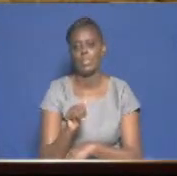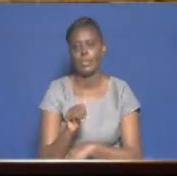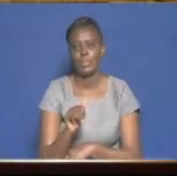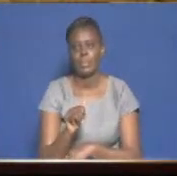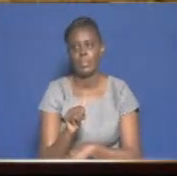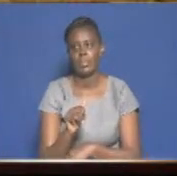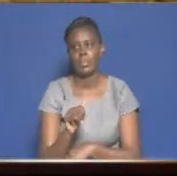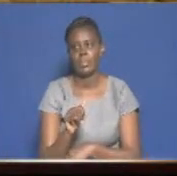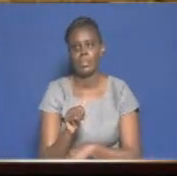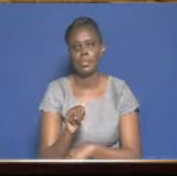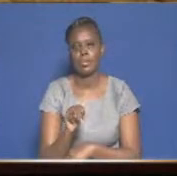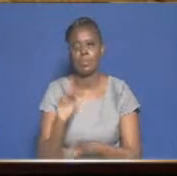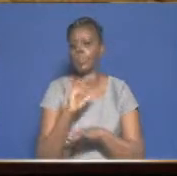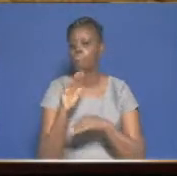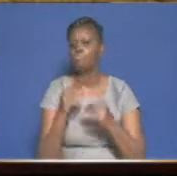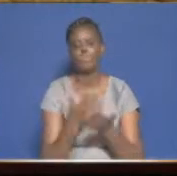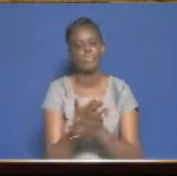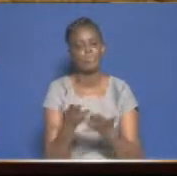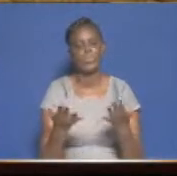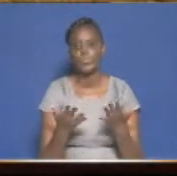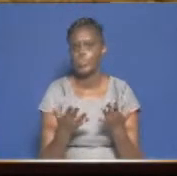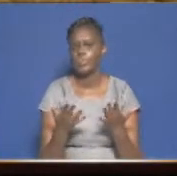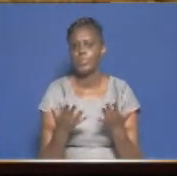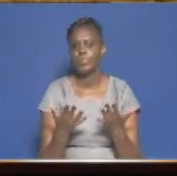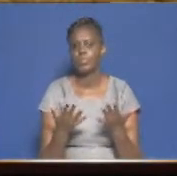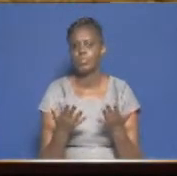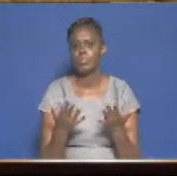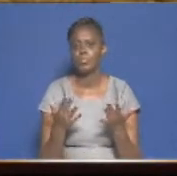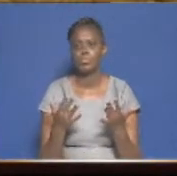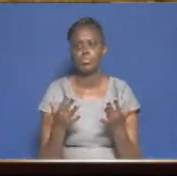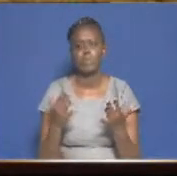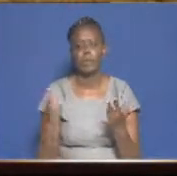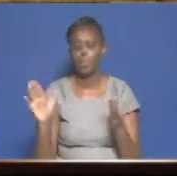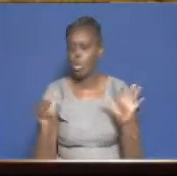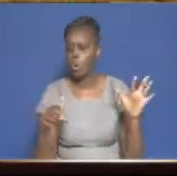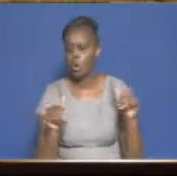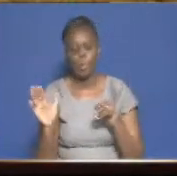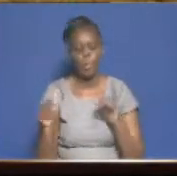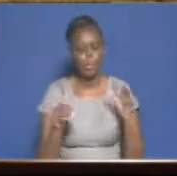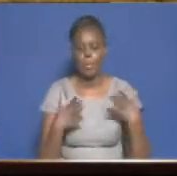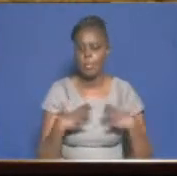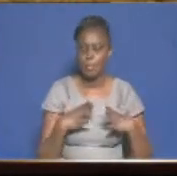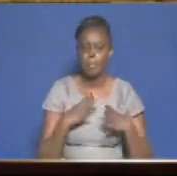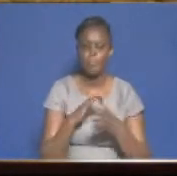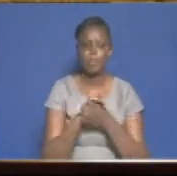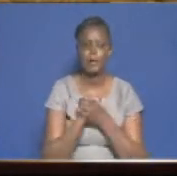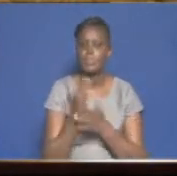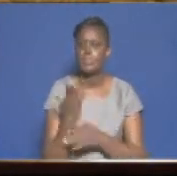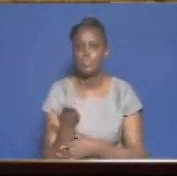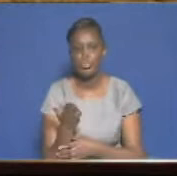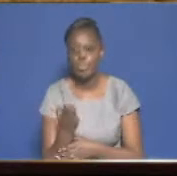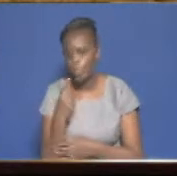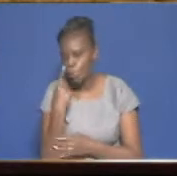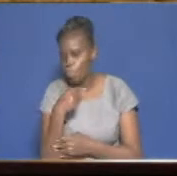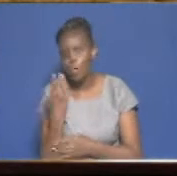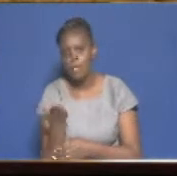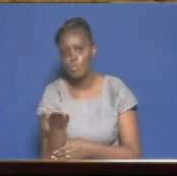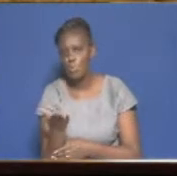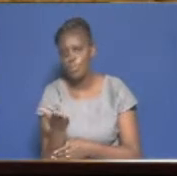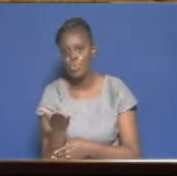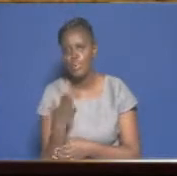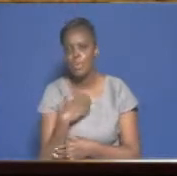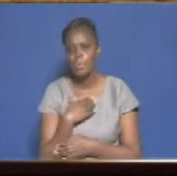you know, if you go all over, everybody calling you, or even people are greeting you, who are you?